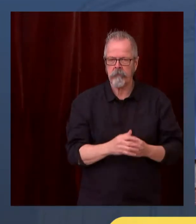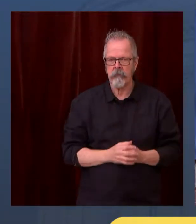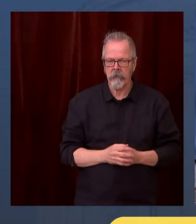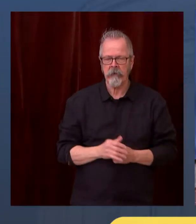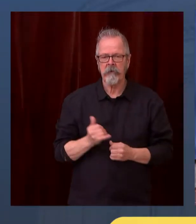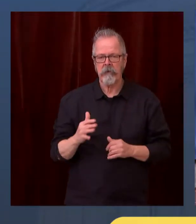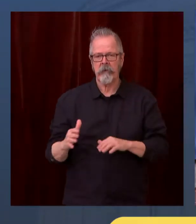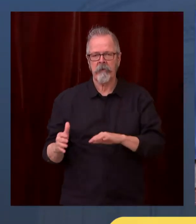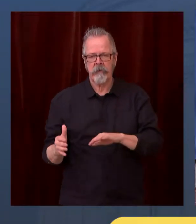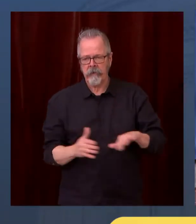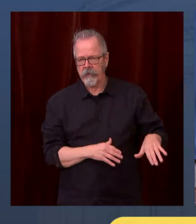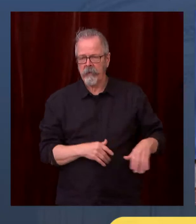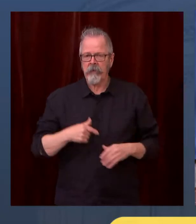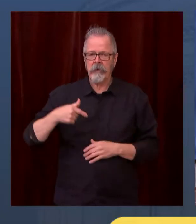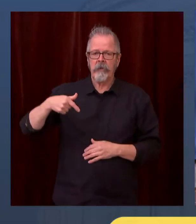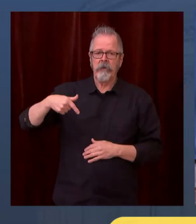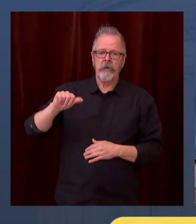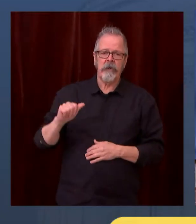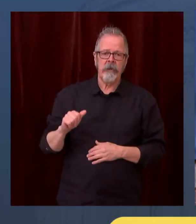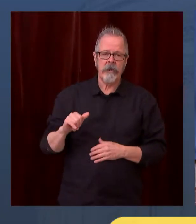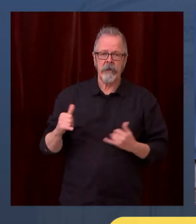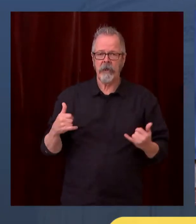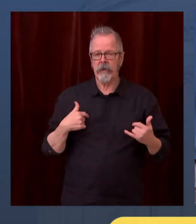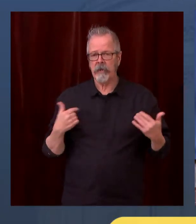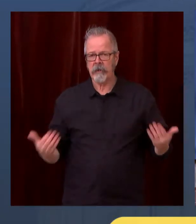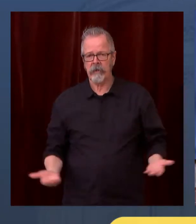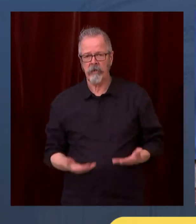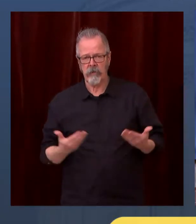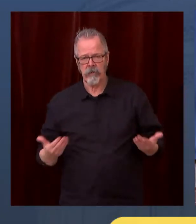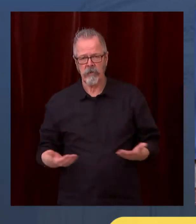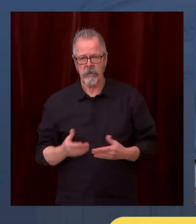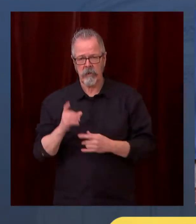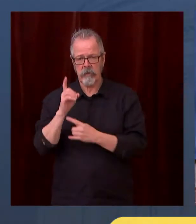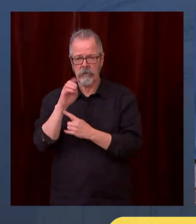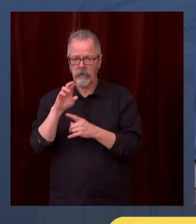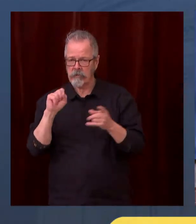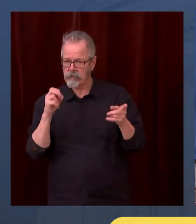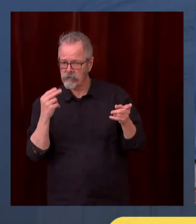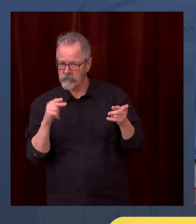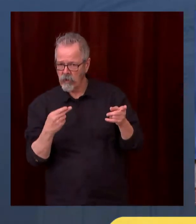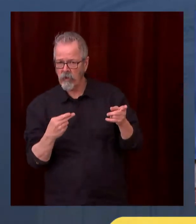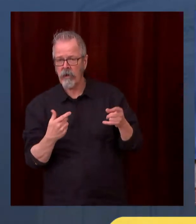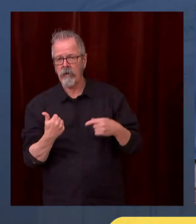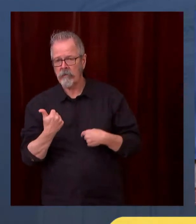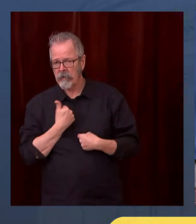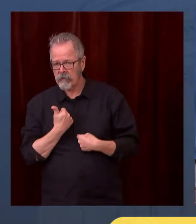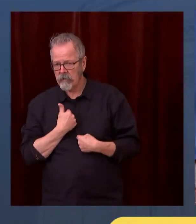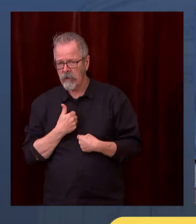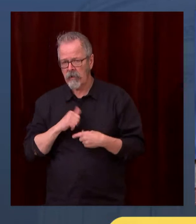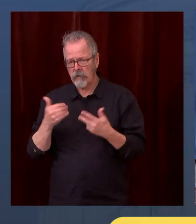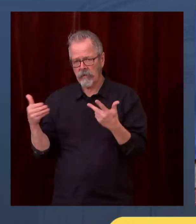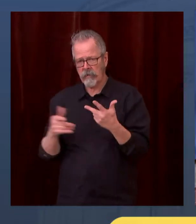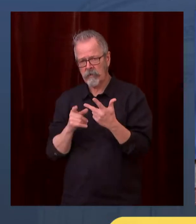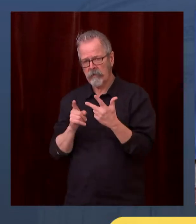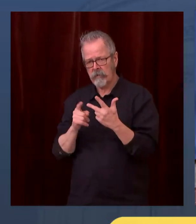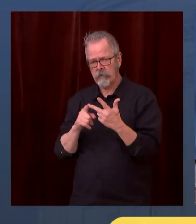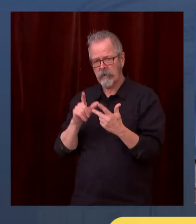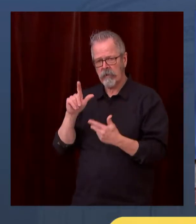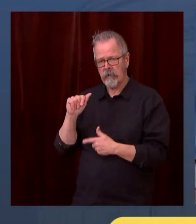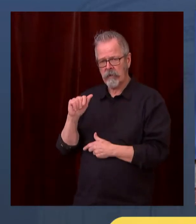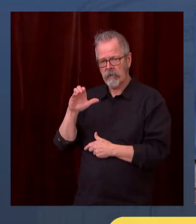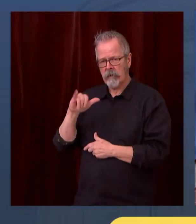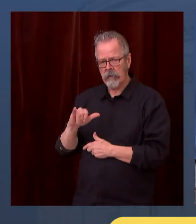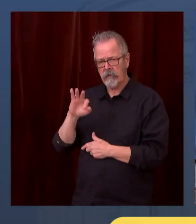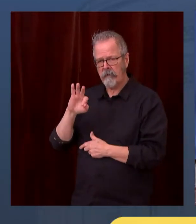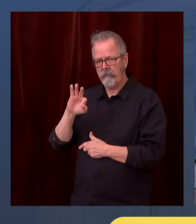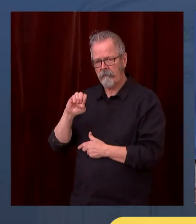Shah, Lisa Fehrenbach, and Nick Struley are also here for questions. Fire away. First question comes from Rachel with AP.